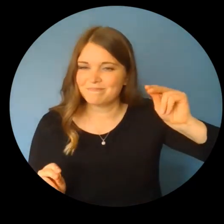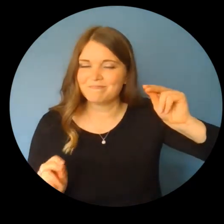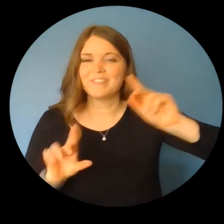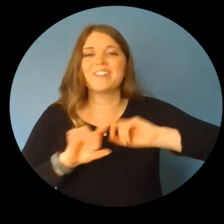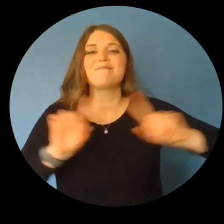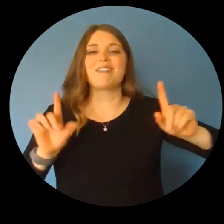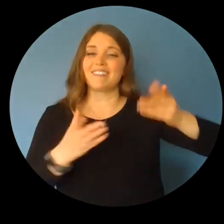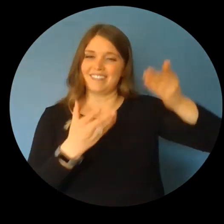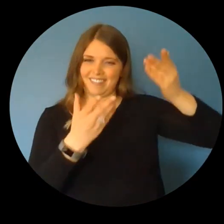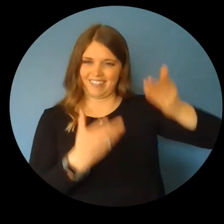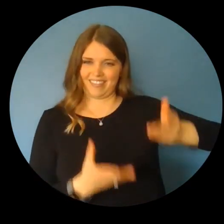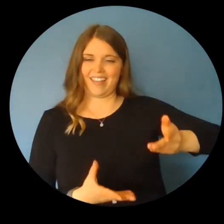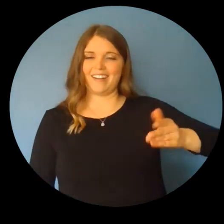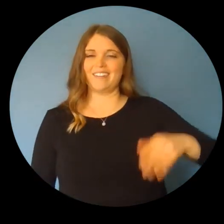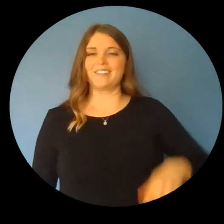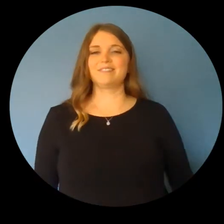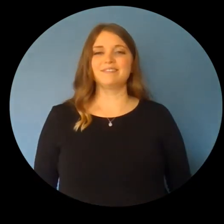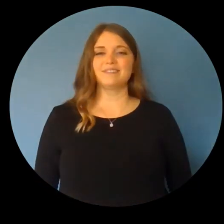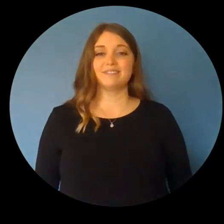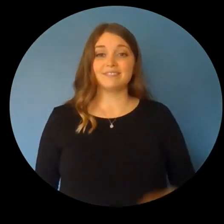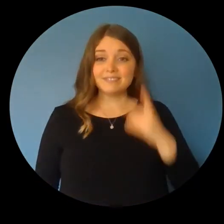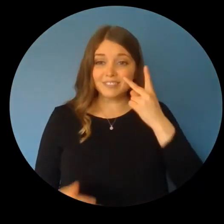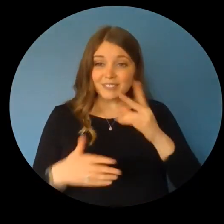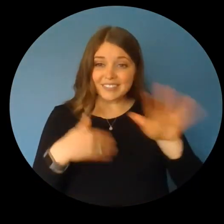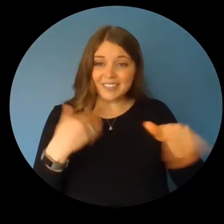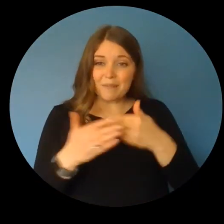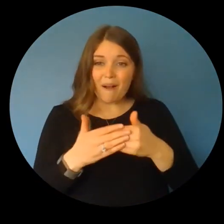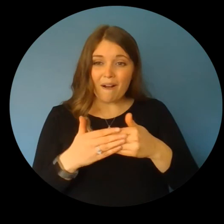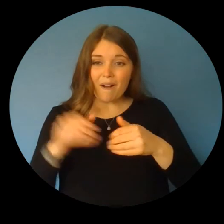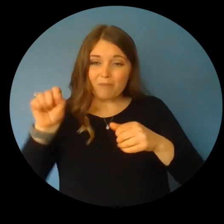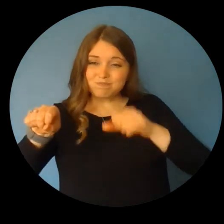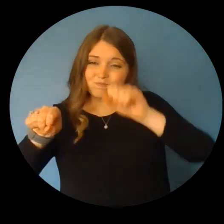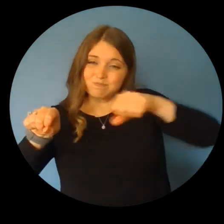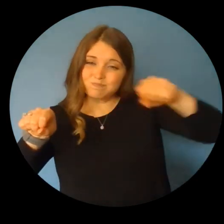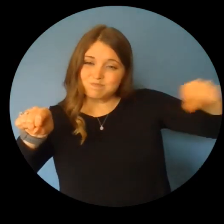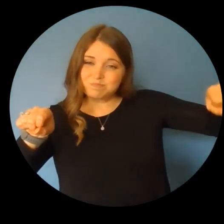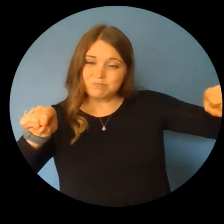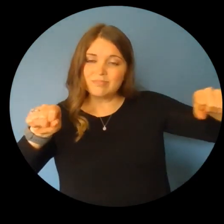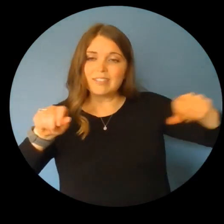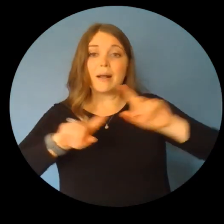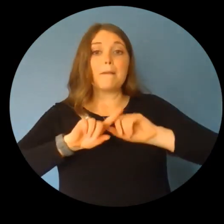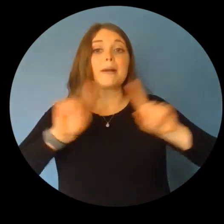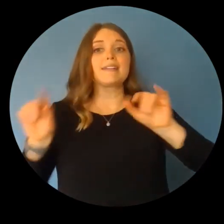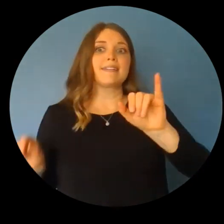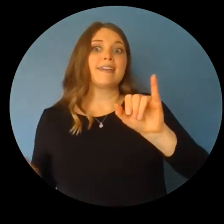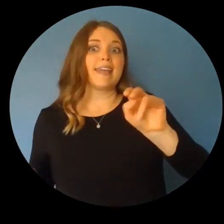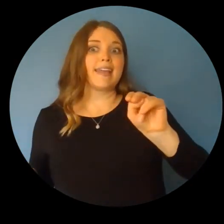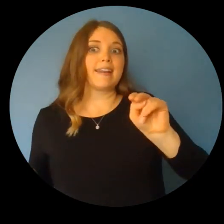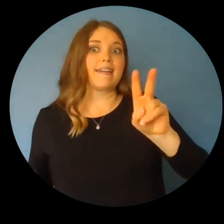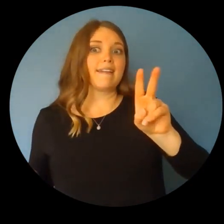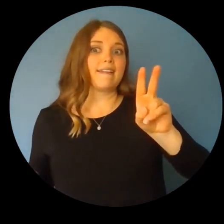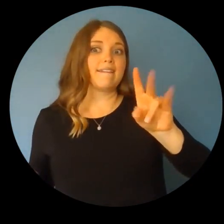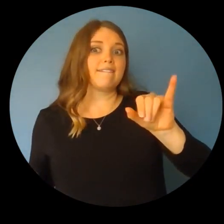it is there. All the buckets, but they are invisible. Let's find out